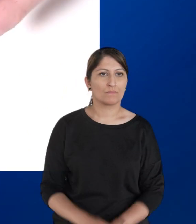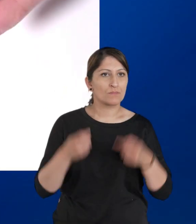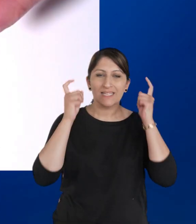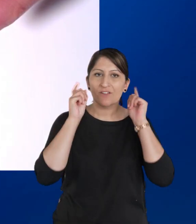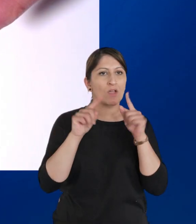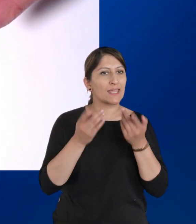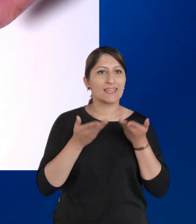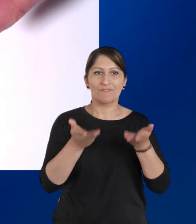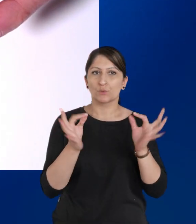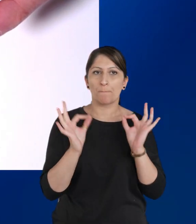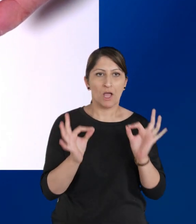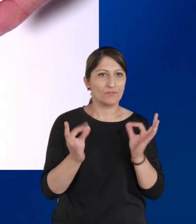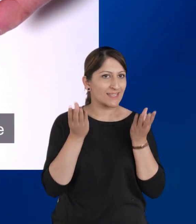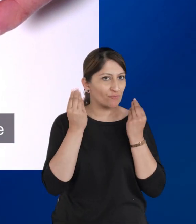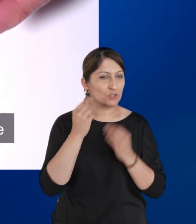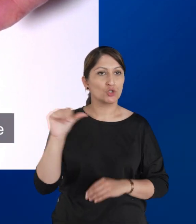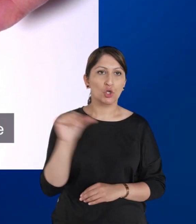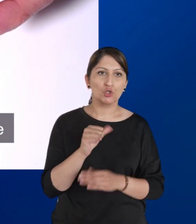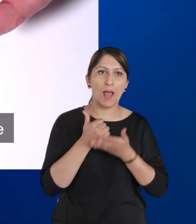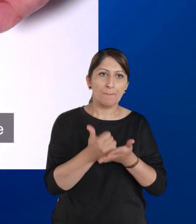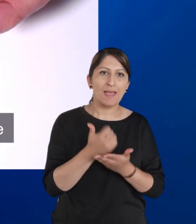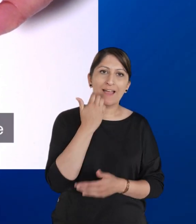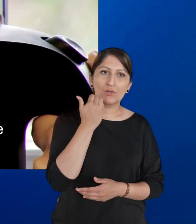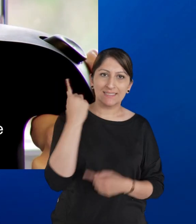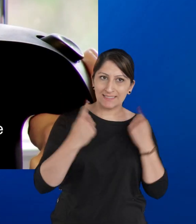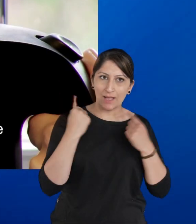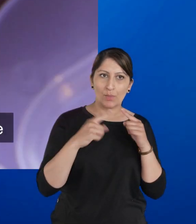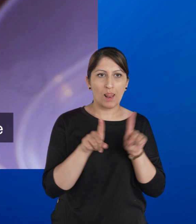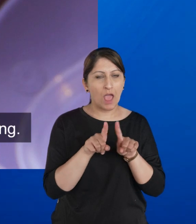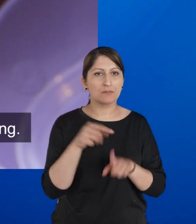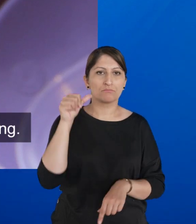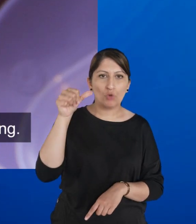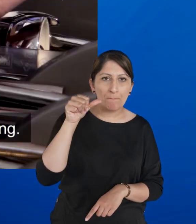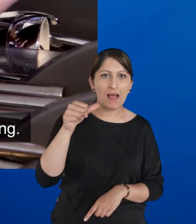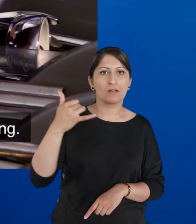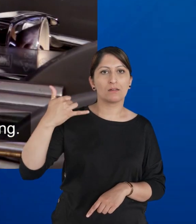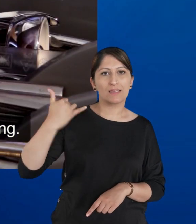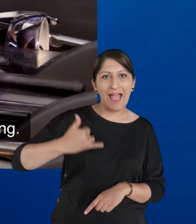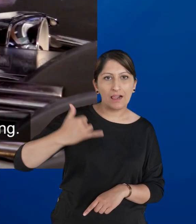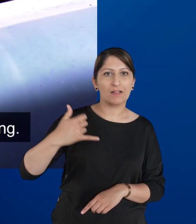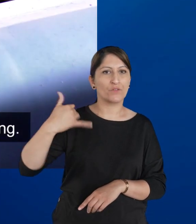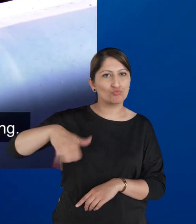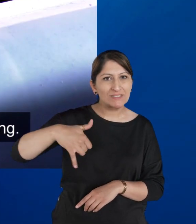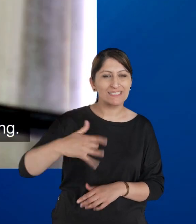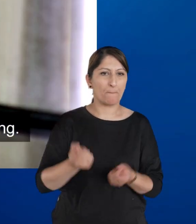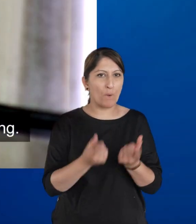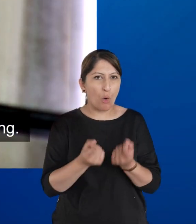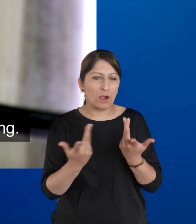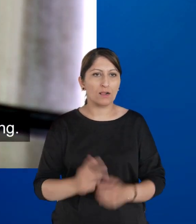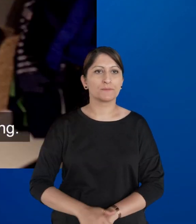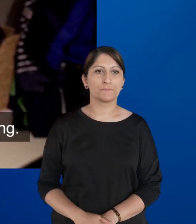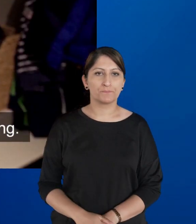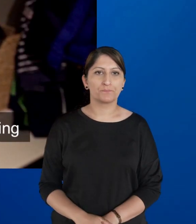Hearing aids can't give you perfect hearing, but they should help you hear everyday sounds like the doorbell, the telephone ringing and the kettle